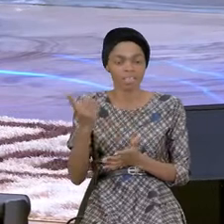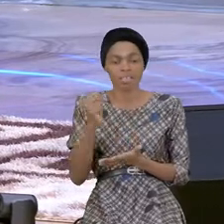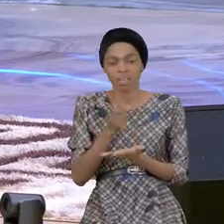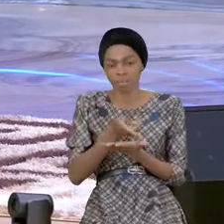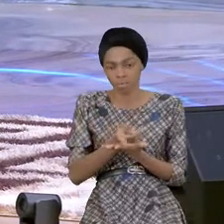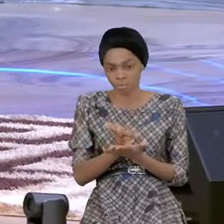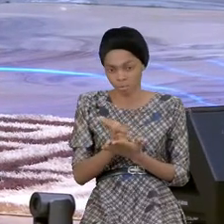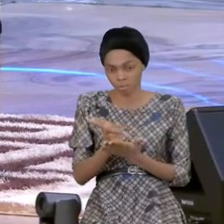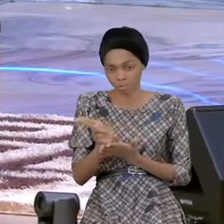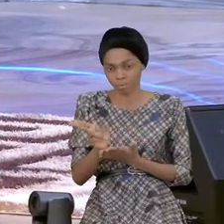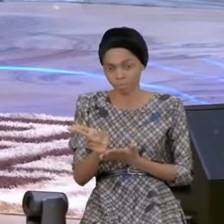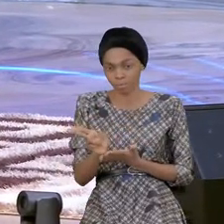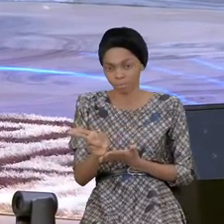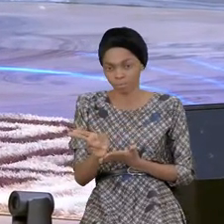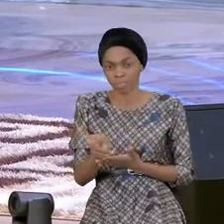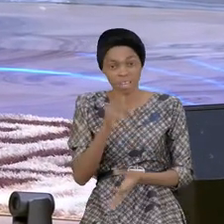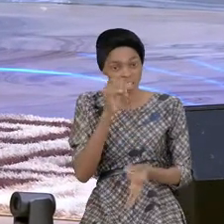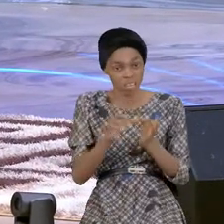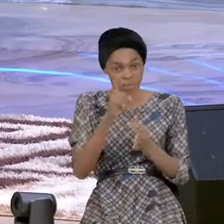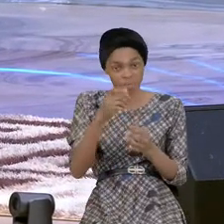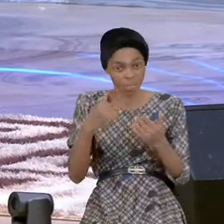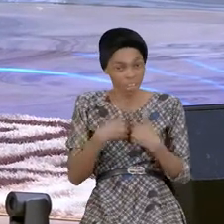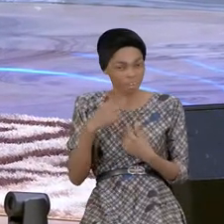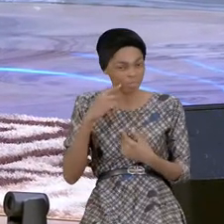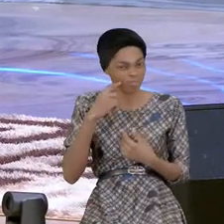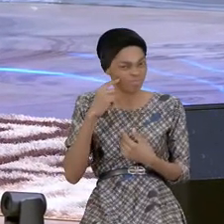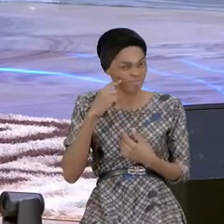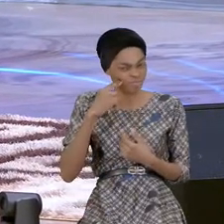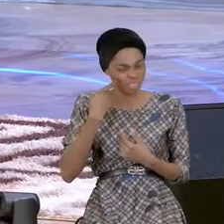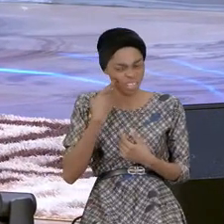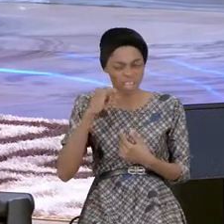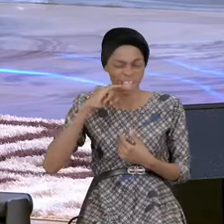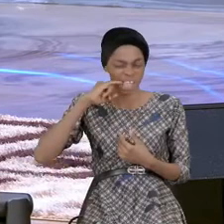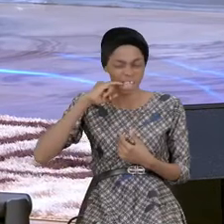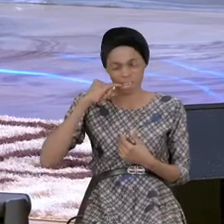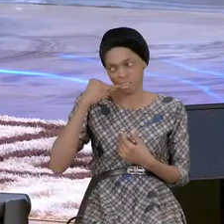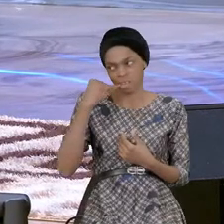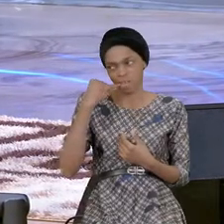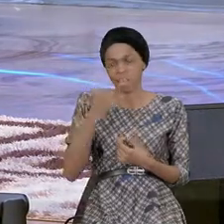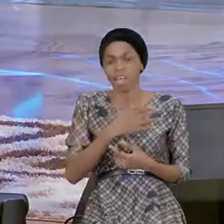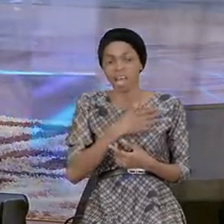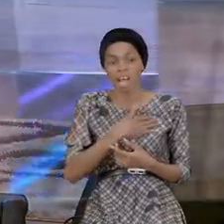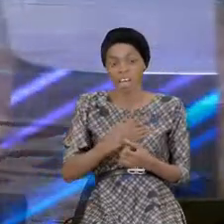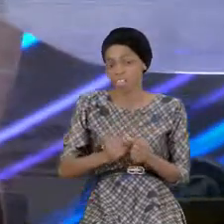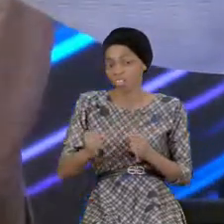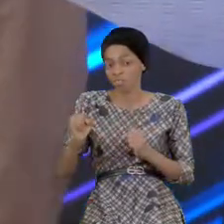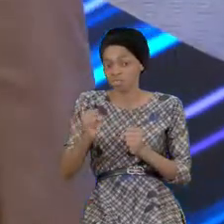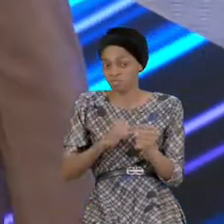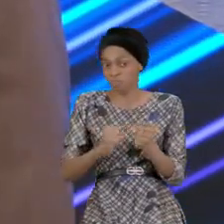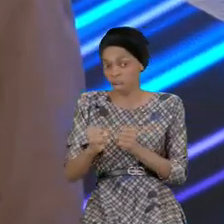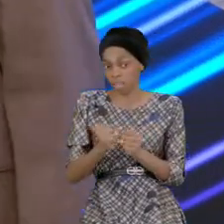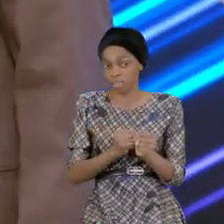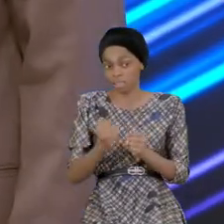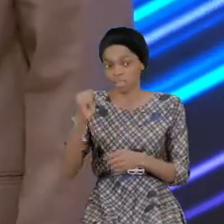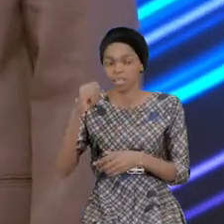the truth. If ye have bitter envy and strife in your